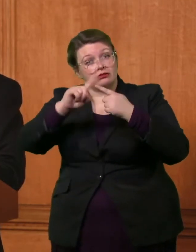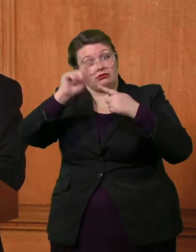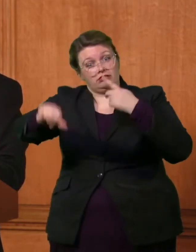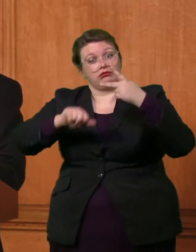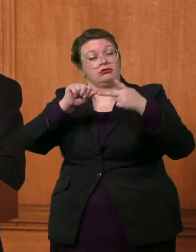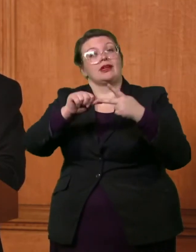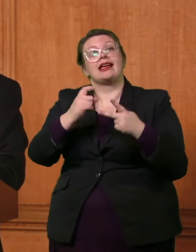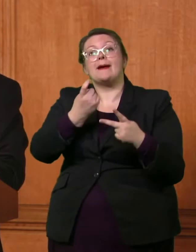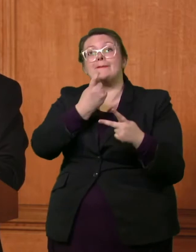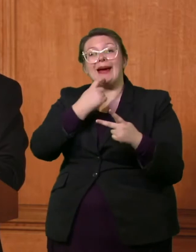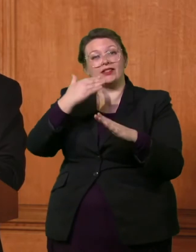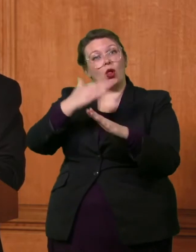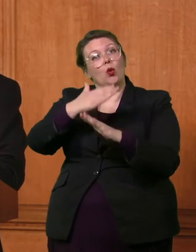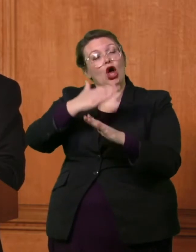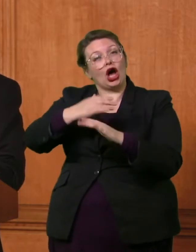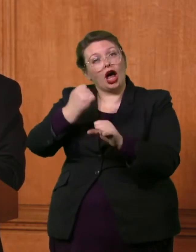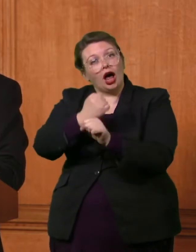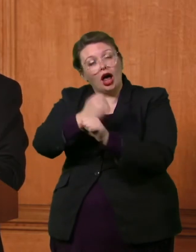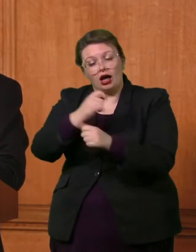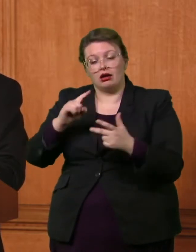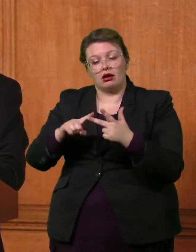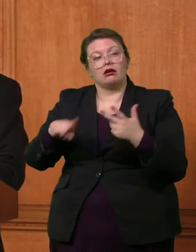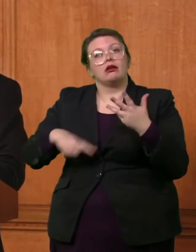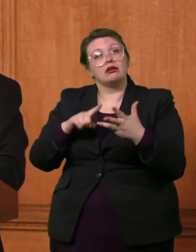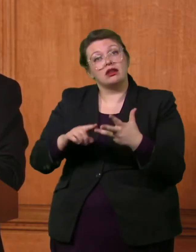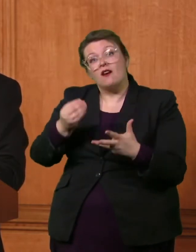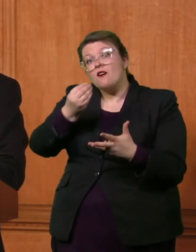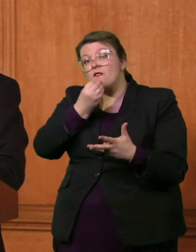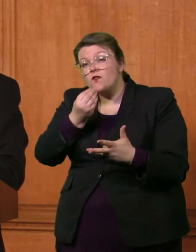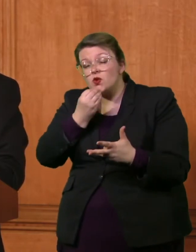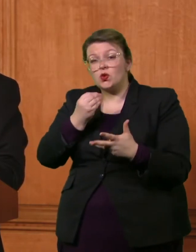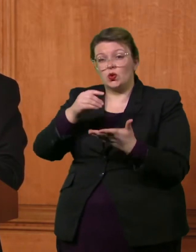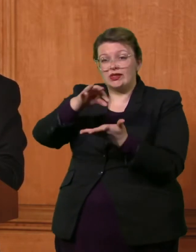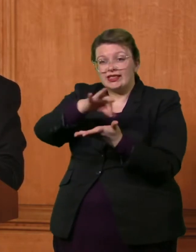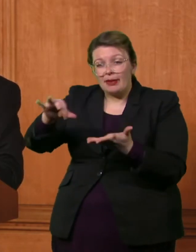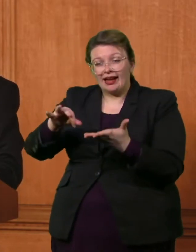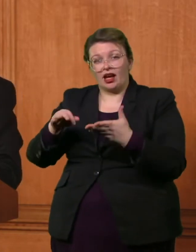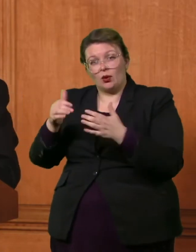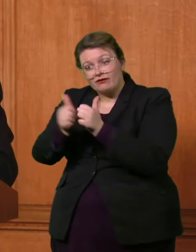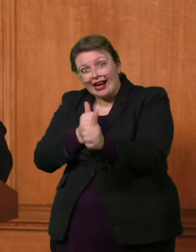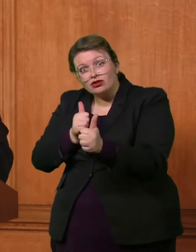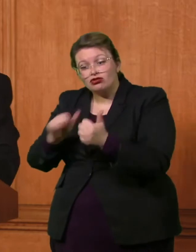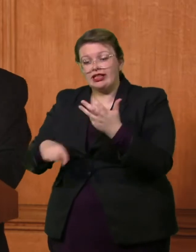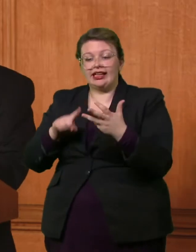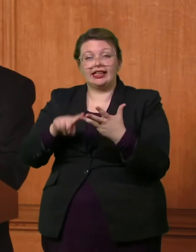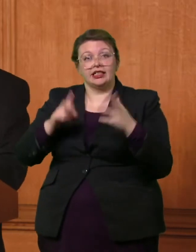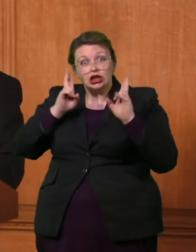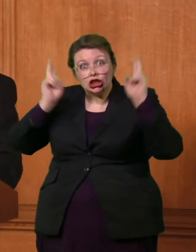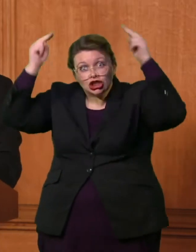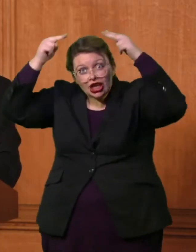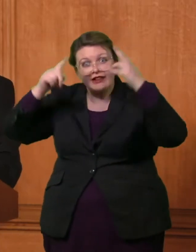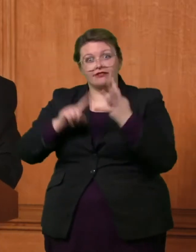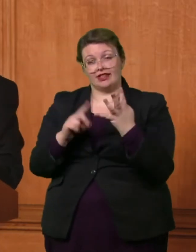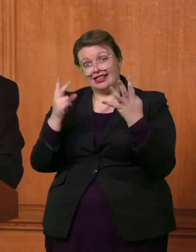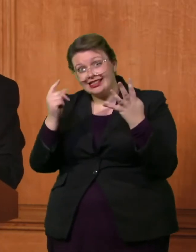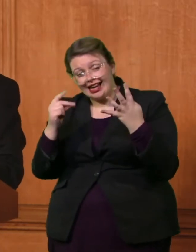operatives, food, drink and tobacco process operatives, chefs, taxi and cab drivers. I won't go on, but all